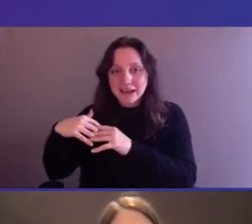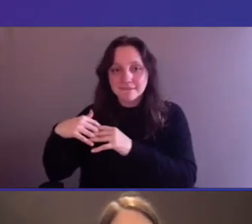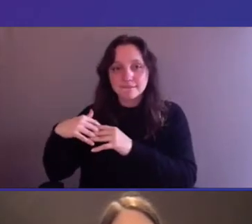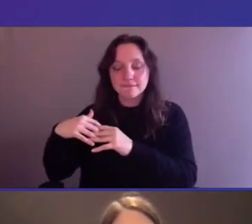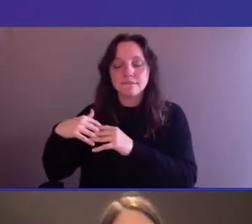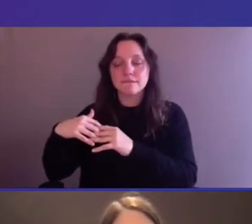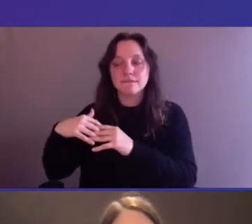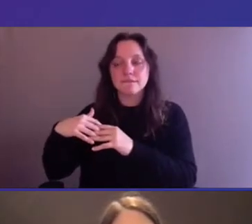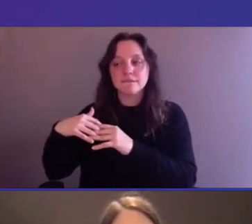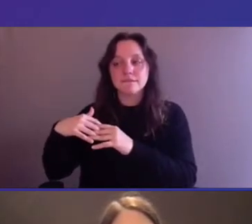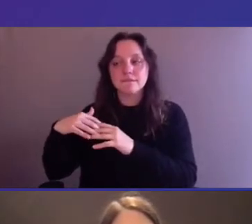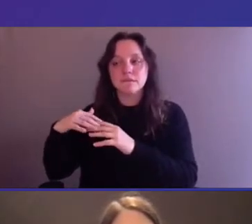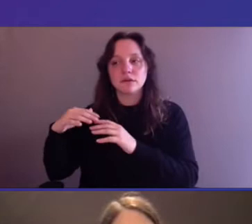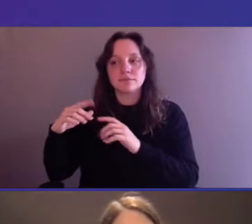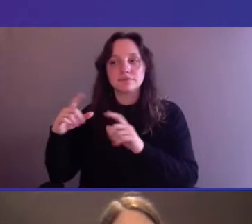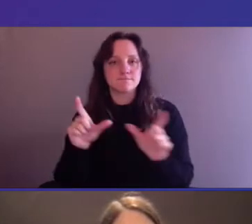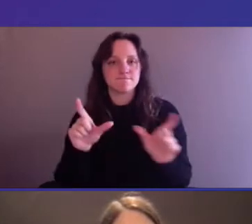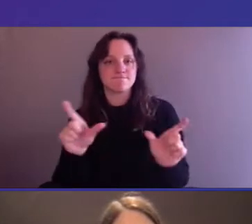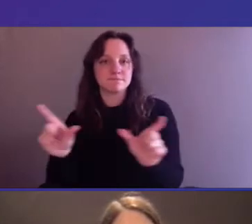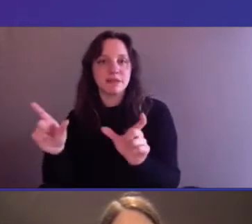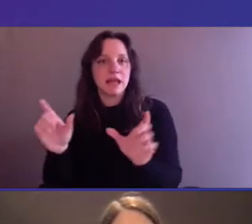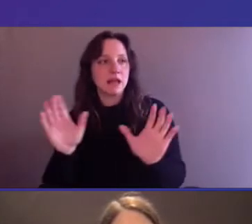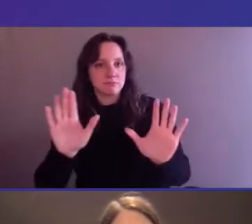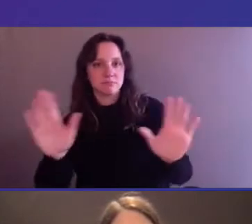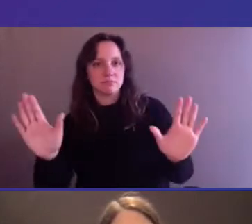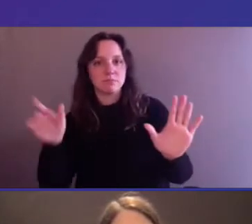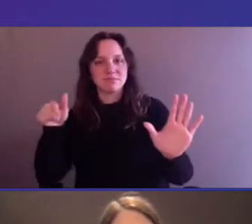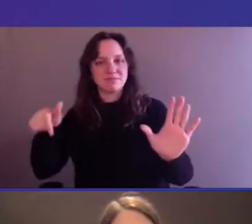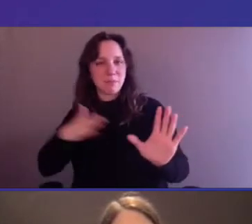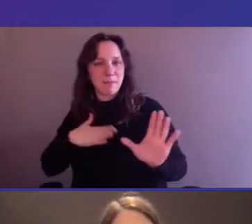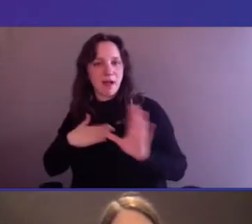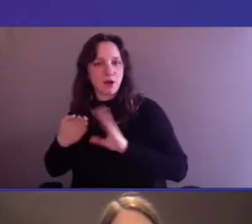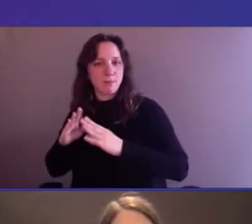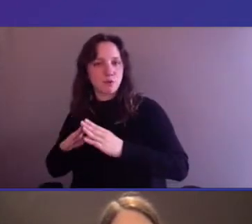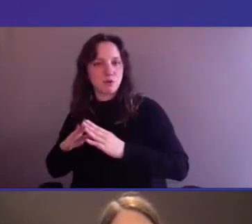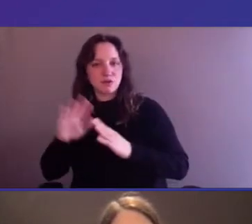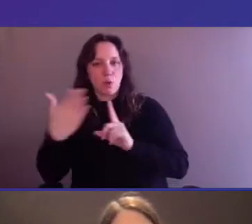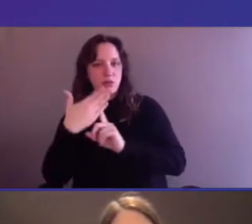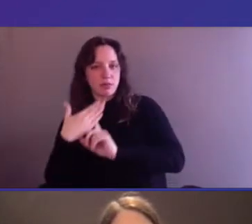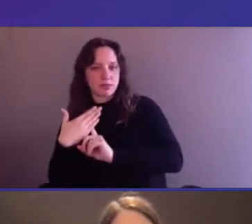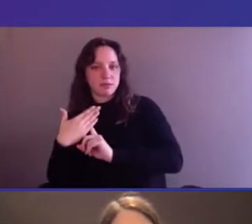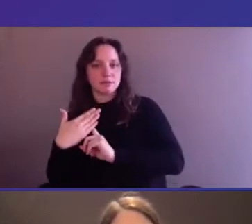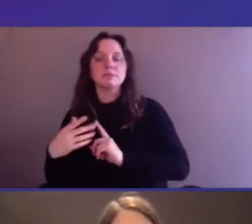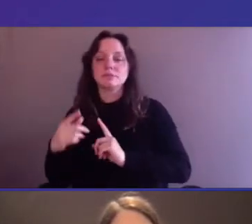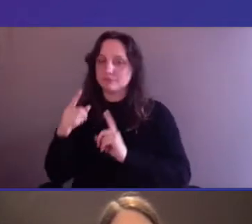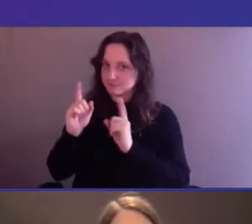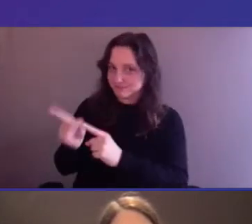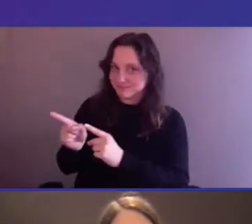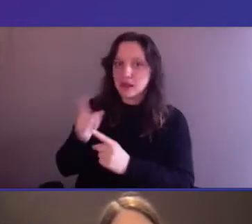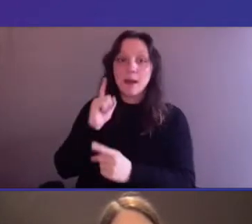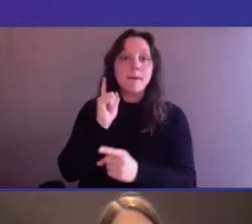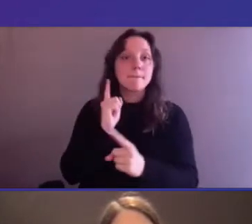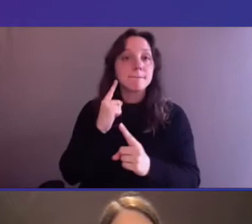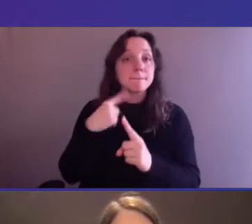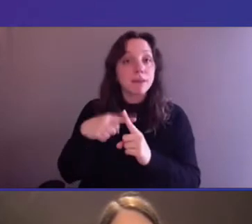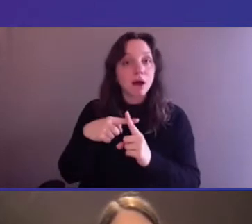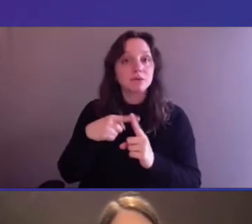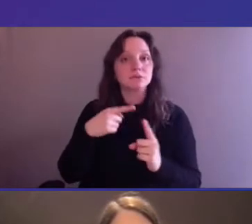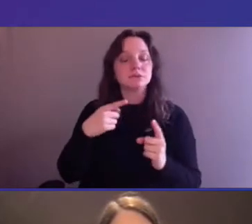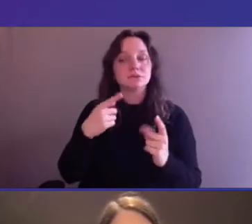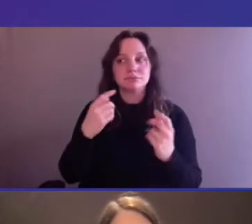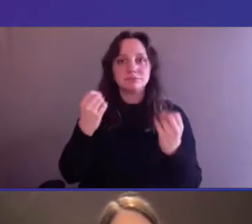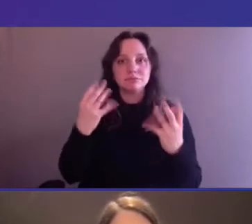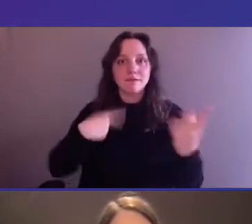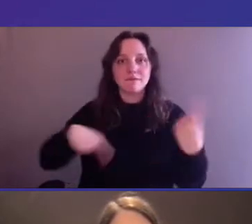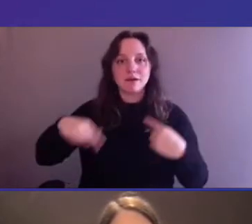native defense of, their communities, and also the shared kind of the tragic, commonalities